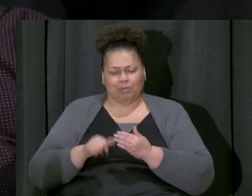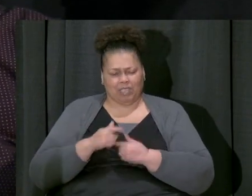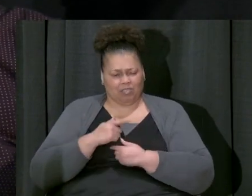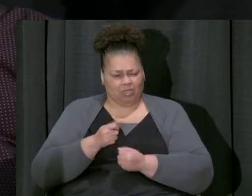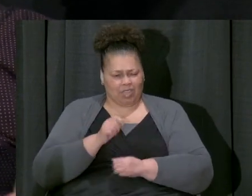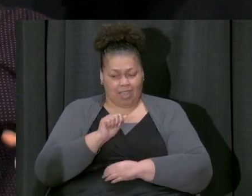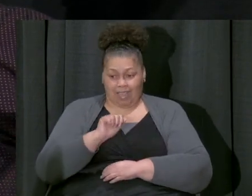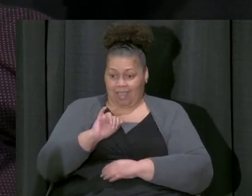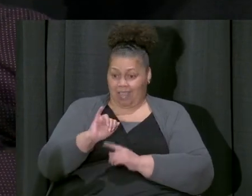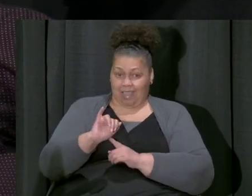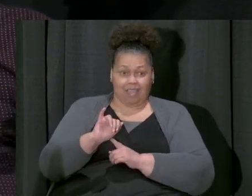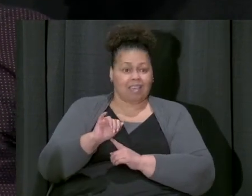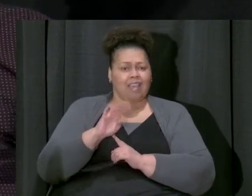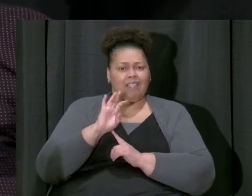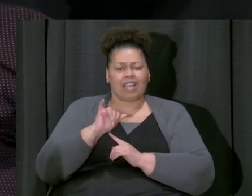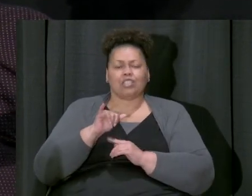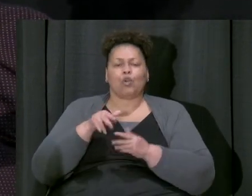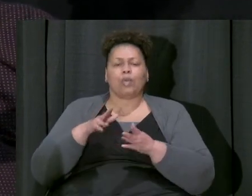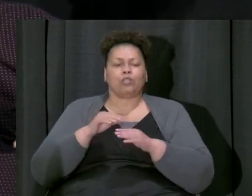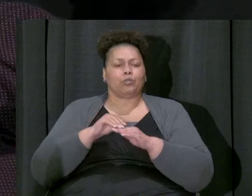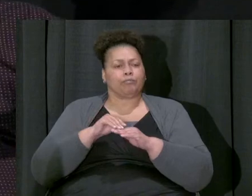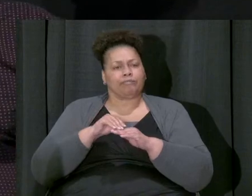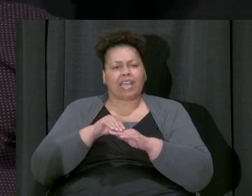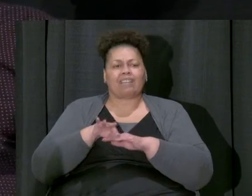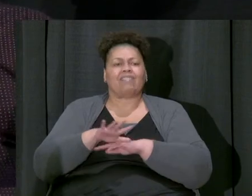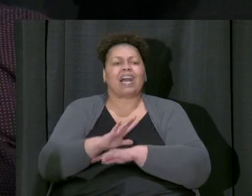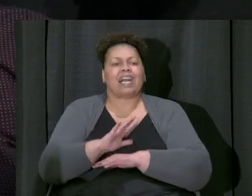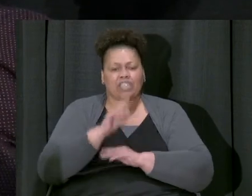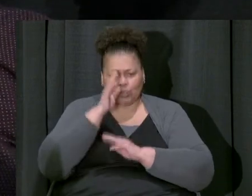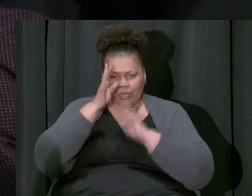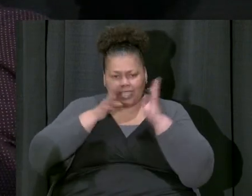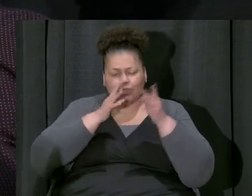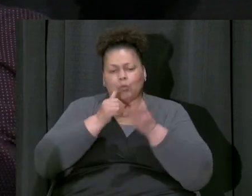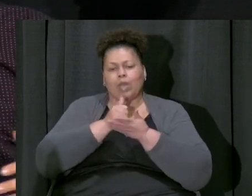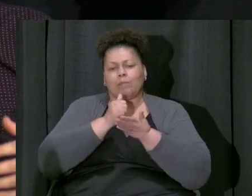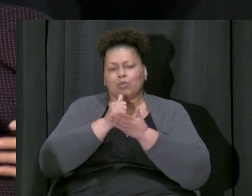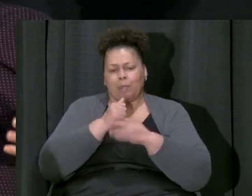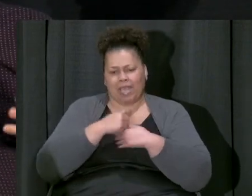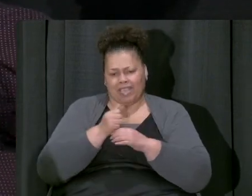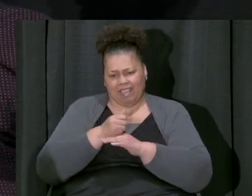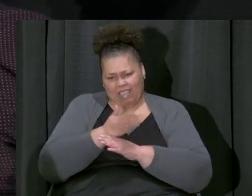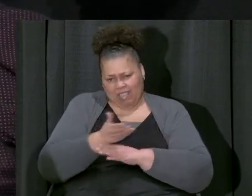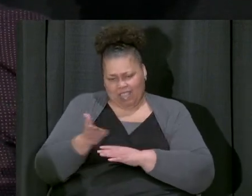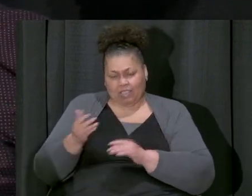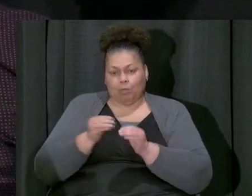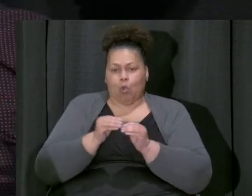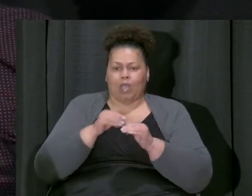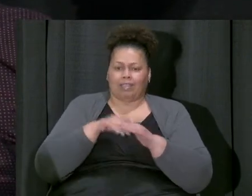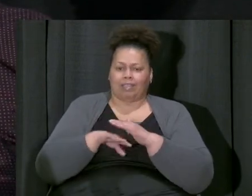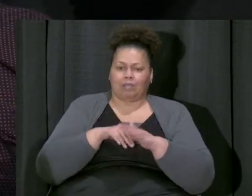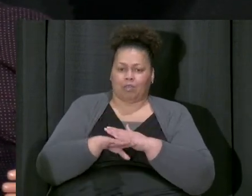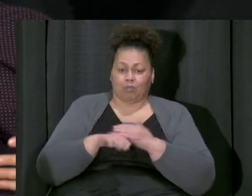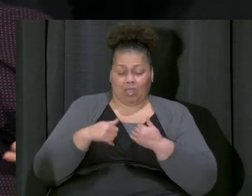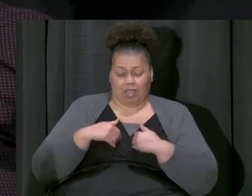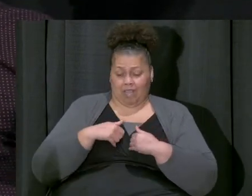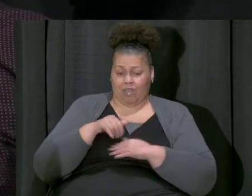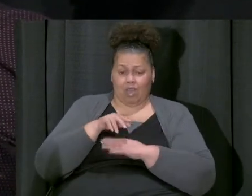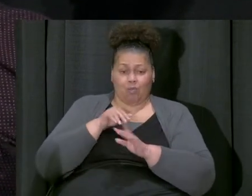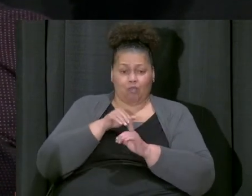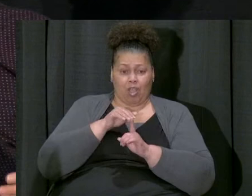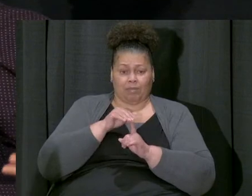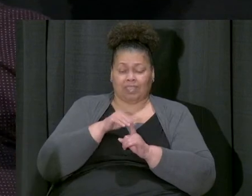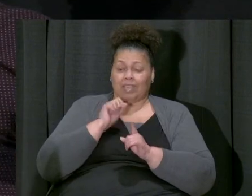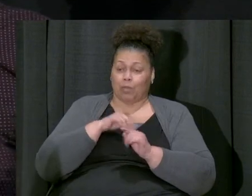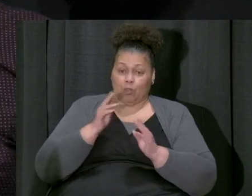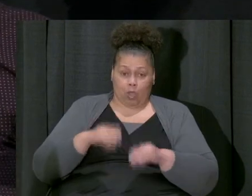as a way to advise creators to help them make their stuff more accessible, right? You know, we have prompts right now. When you upload an